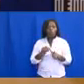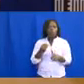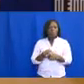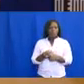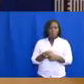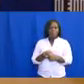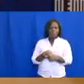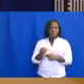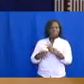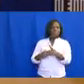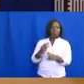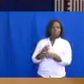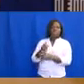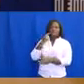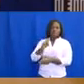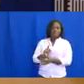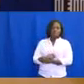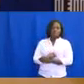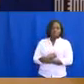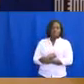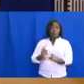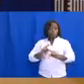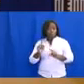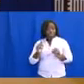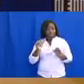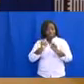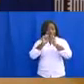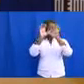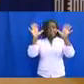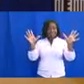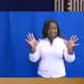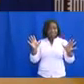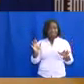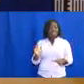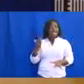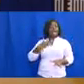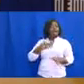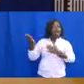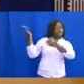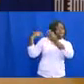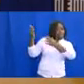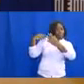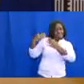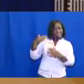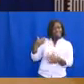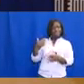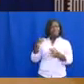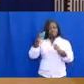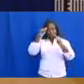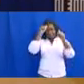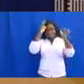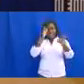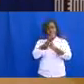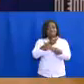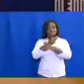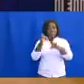of the world order, and where the vision of our founding fathers of a free, progressive,